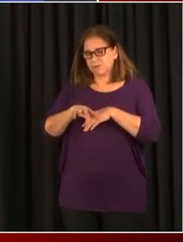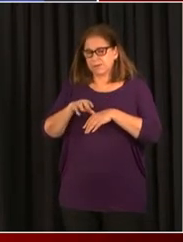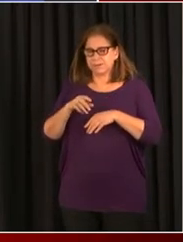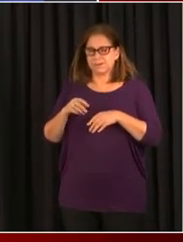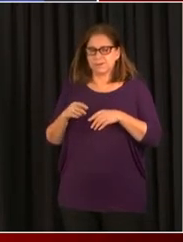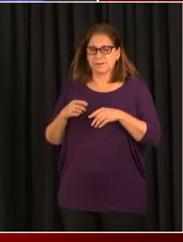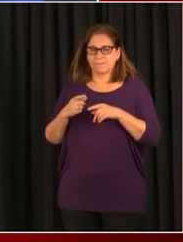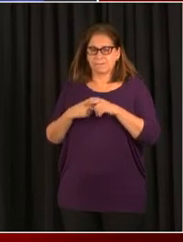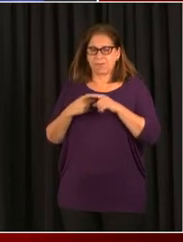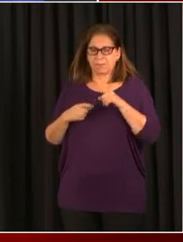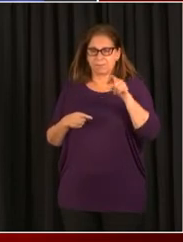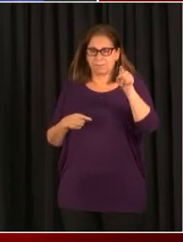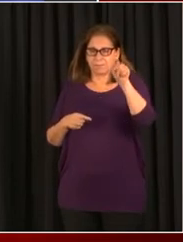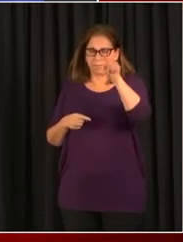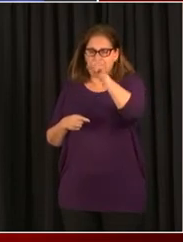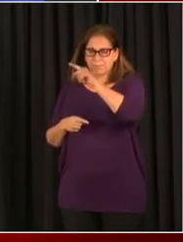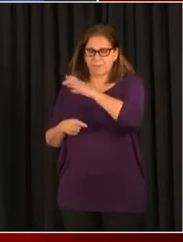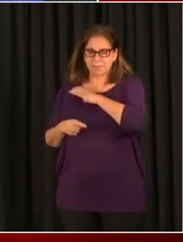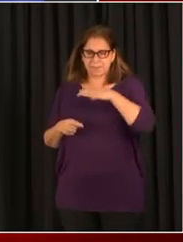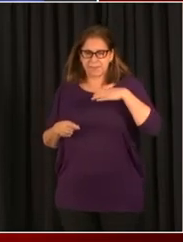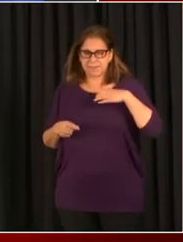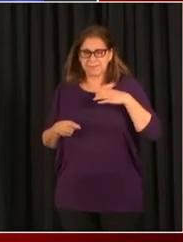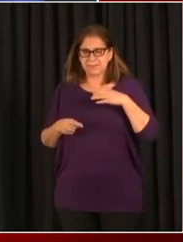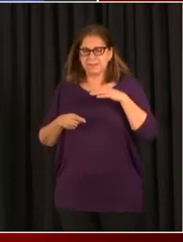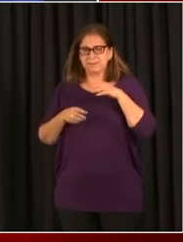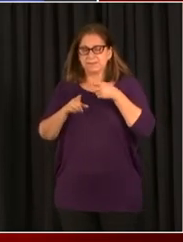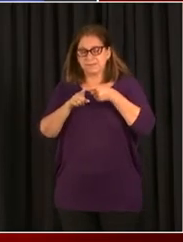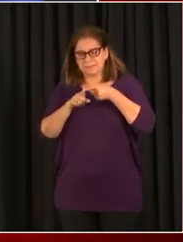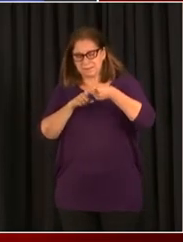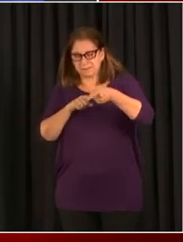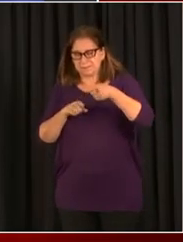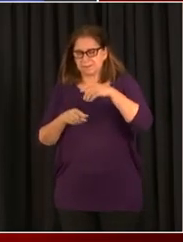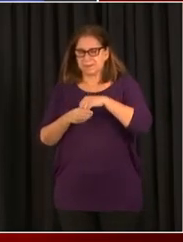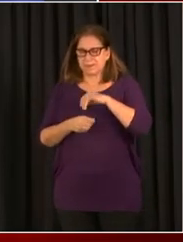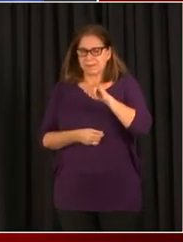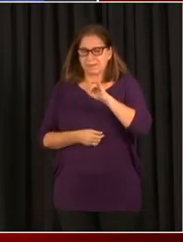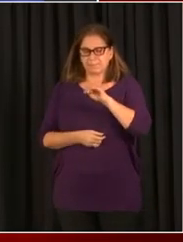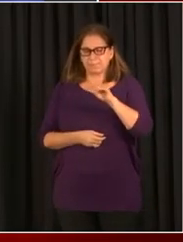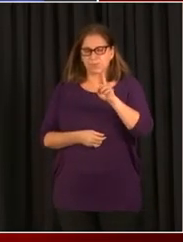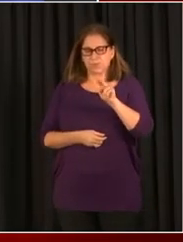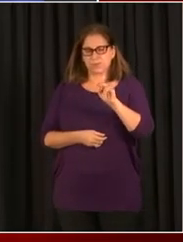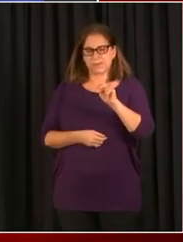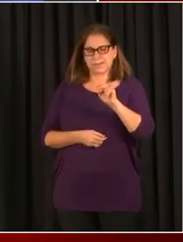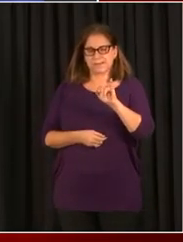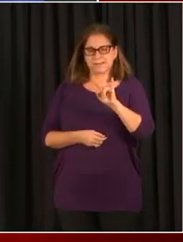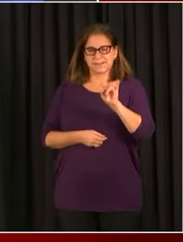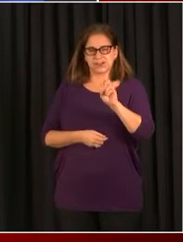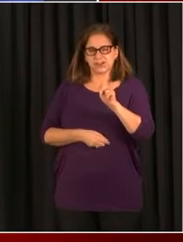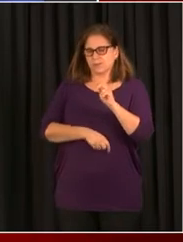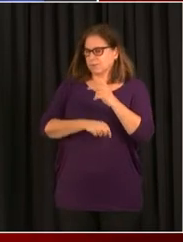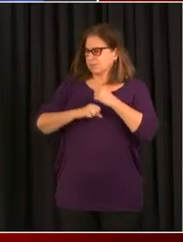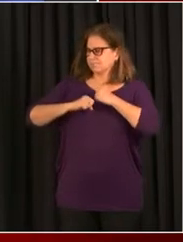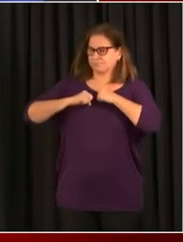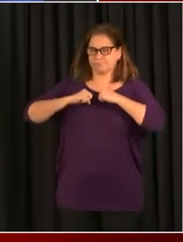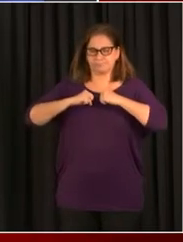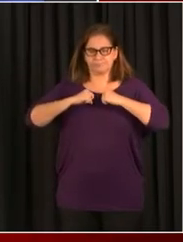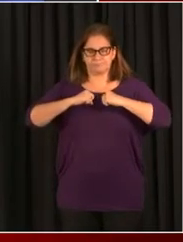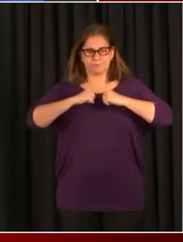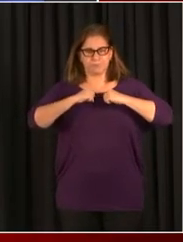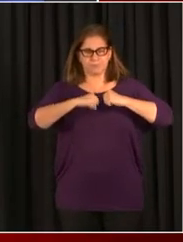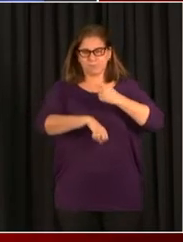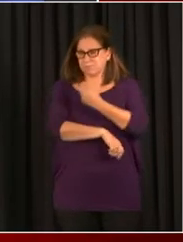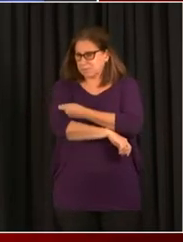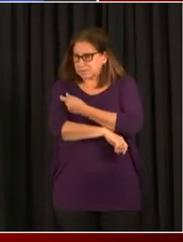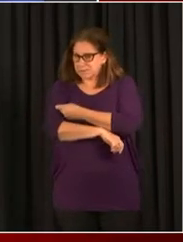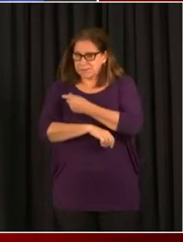Committee on Immunization Practices, which is a committee of individuals appointed by the federal government